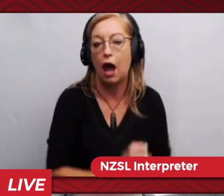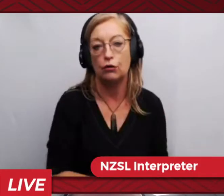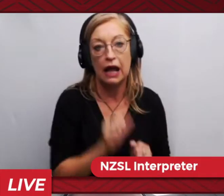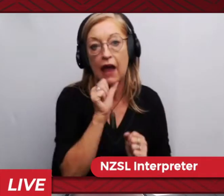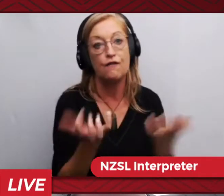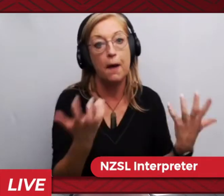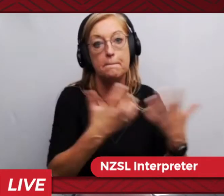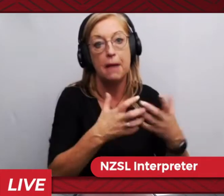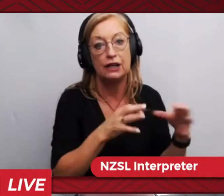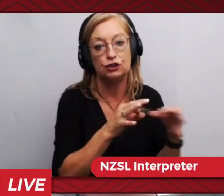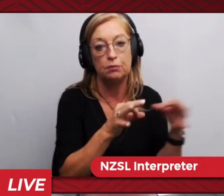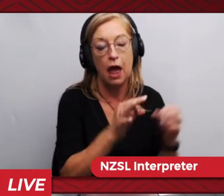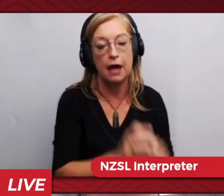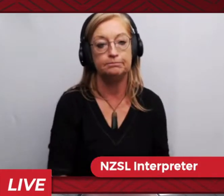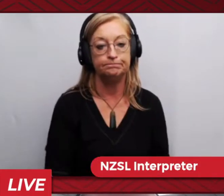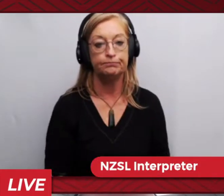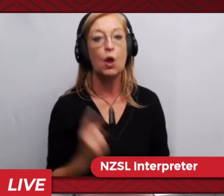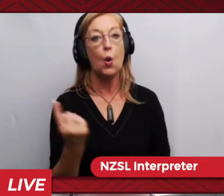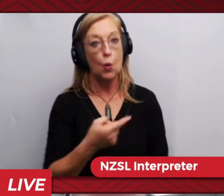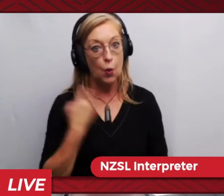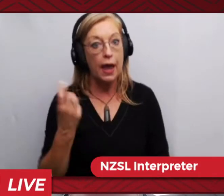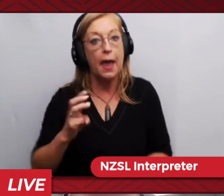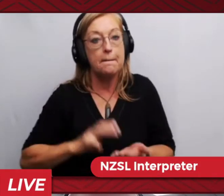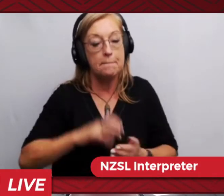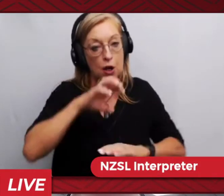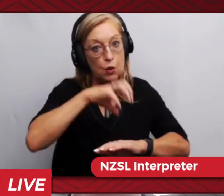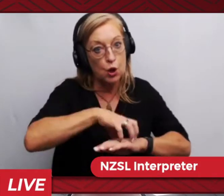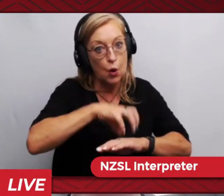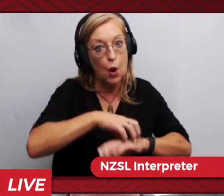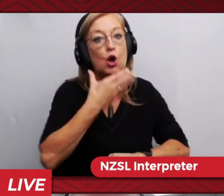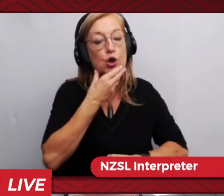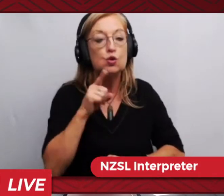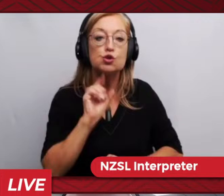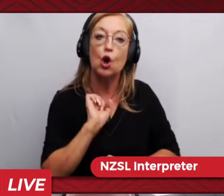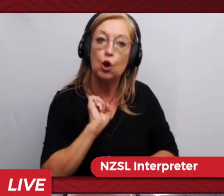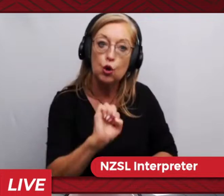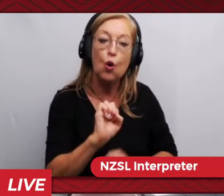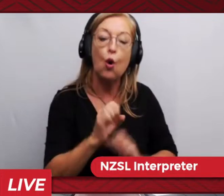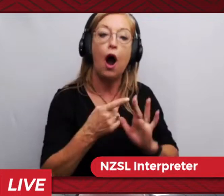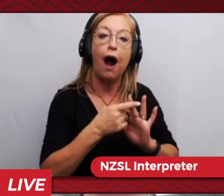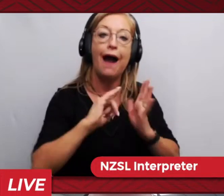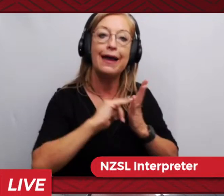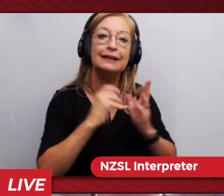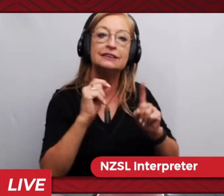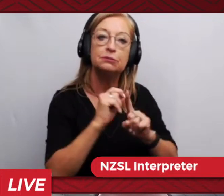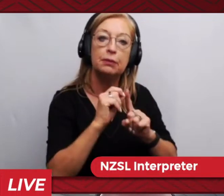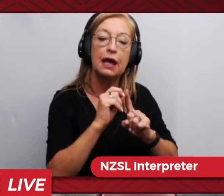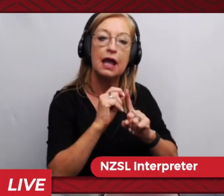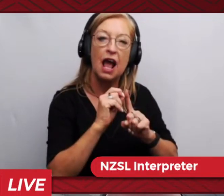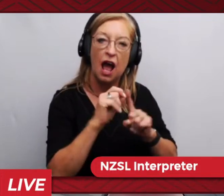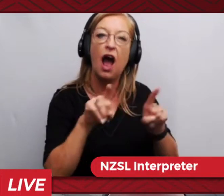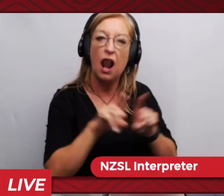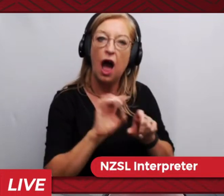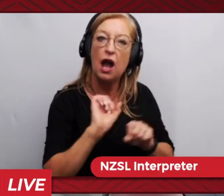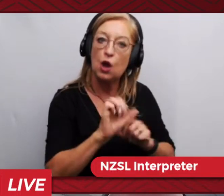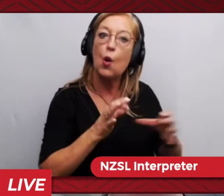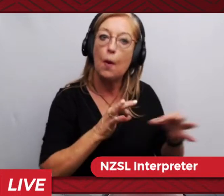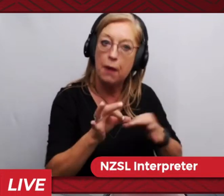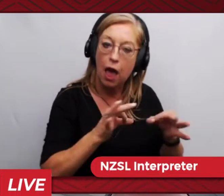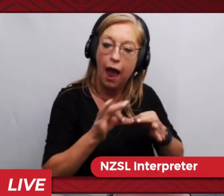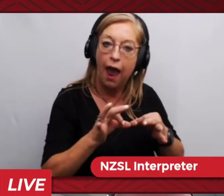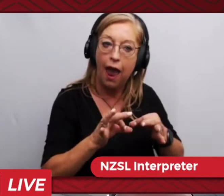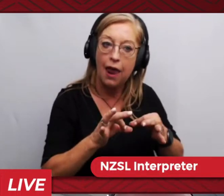So we at Manawanui will be using your ISP as your plan in the interim until we get the